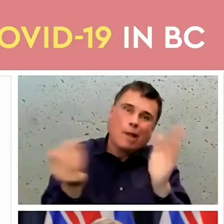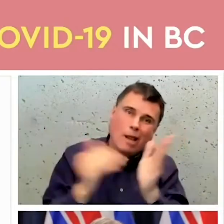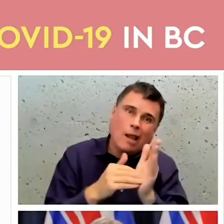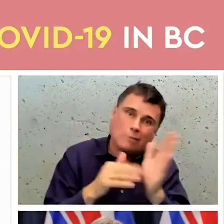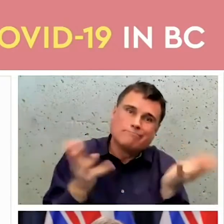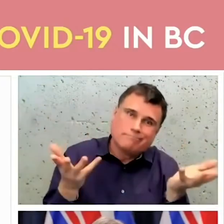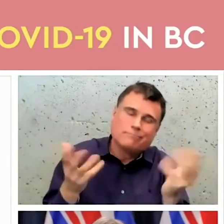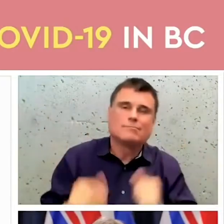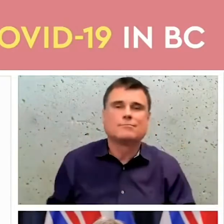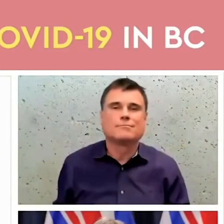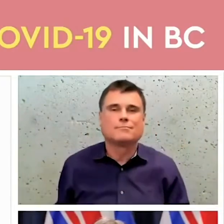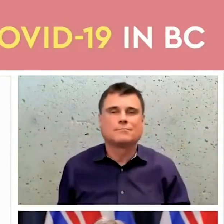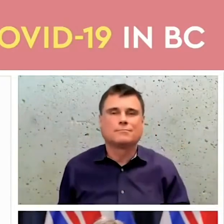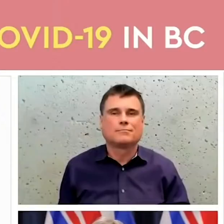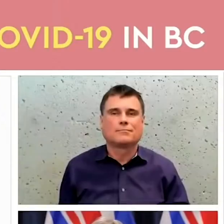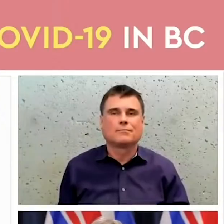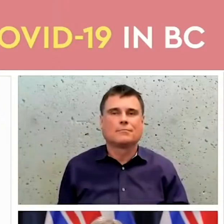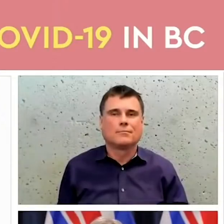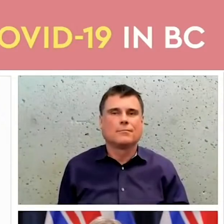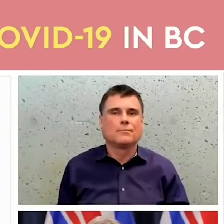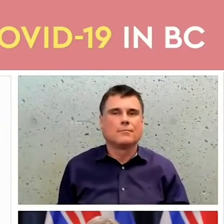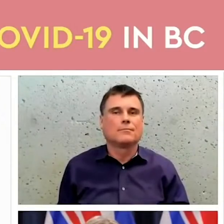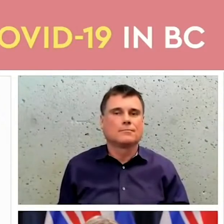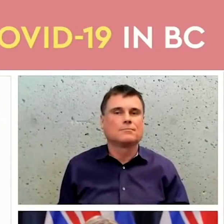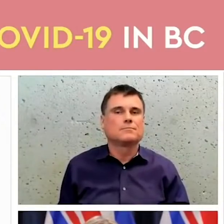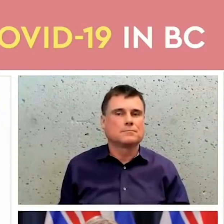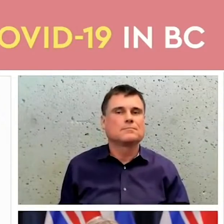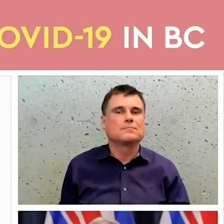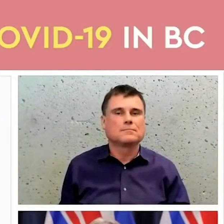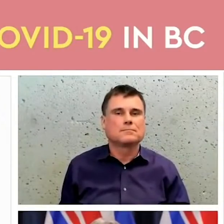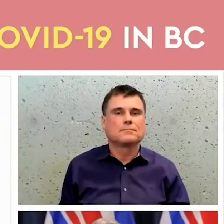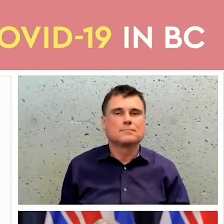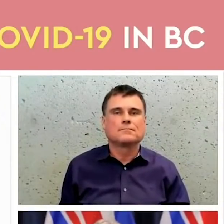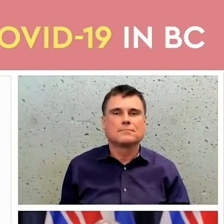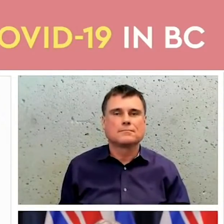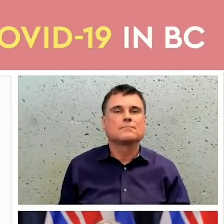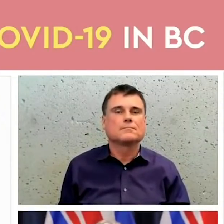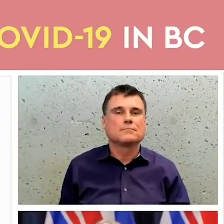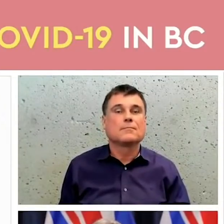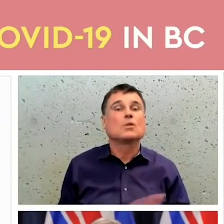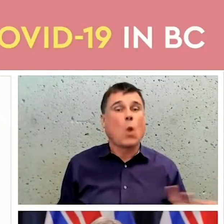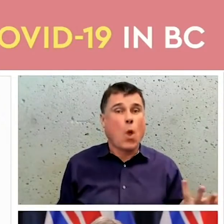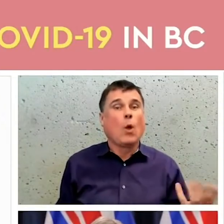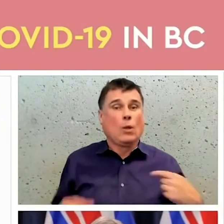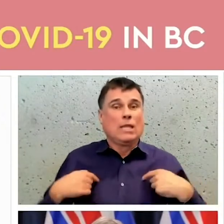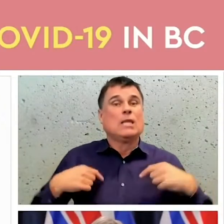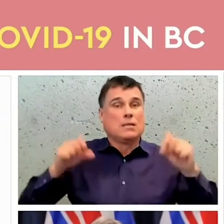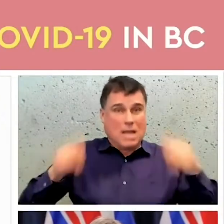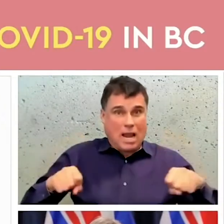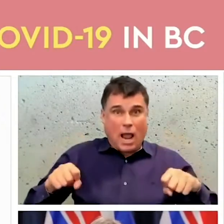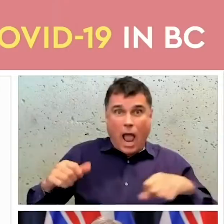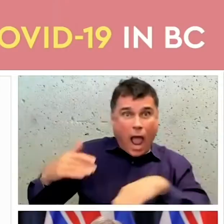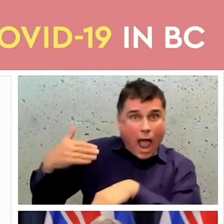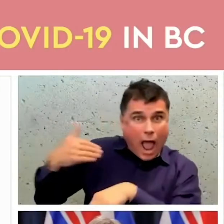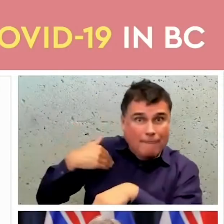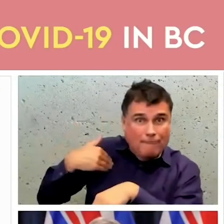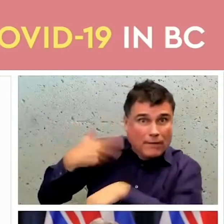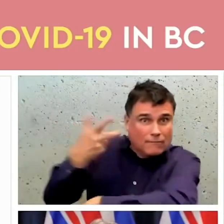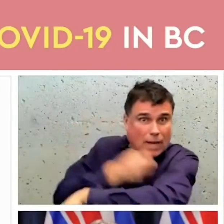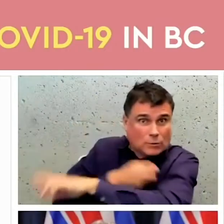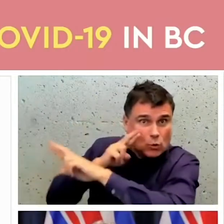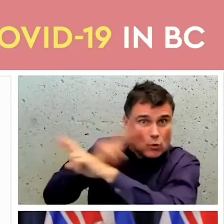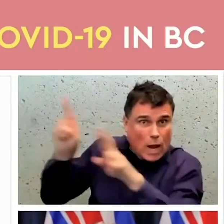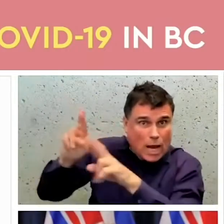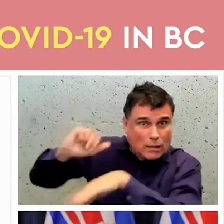There are 350,000 children who are eligible for the pediatric vaccination program for COVID-19 in